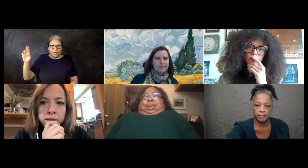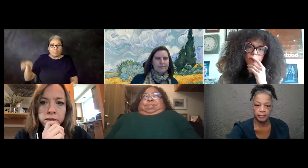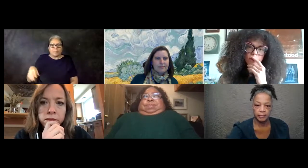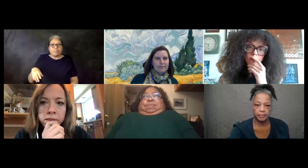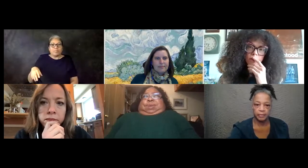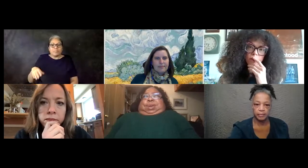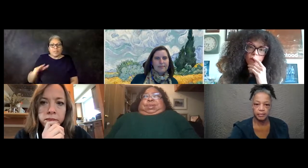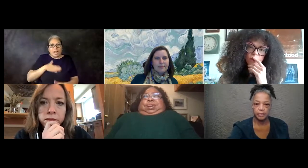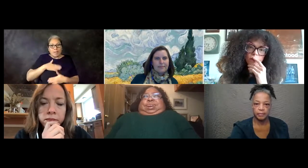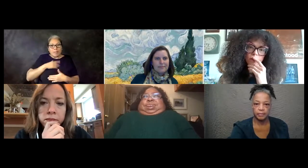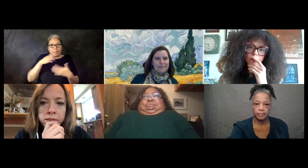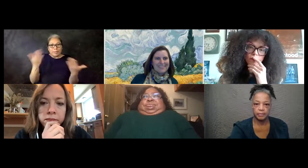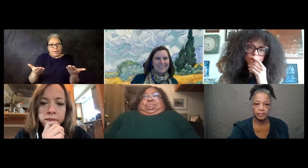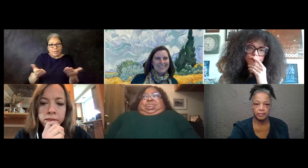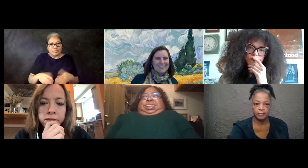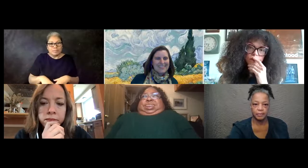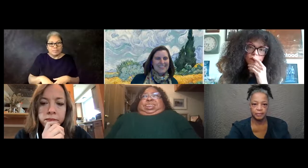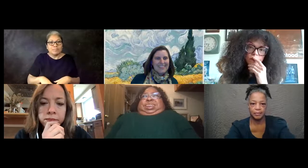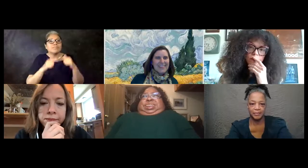I'm glad to be here.